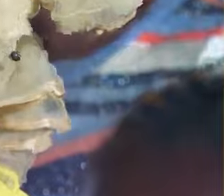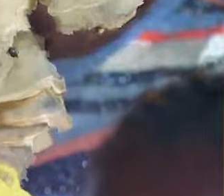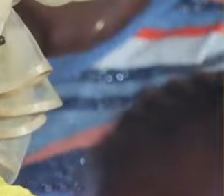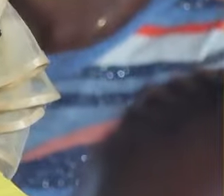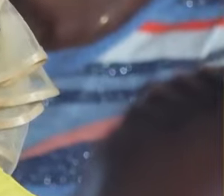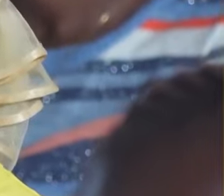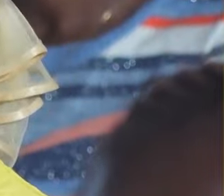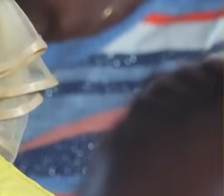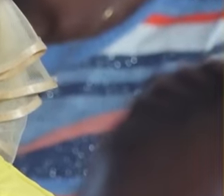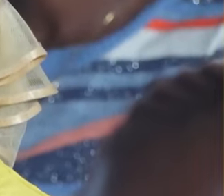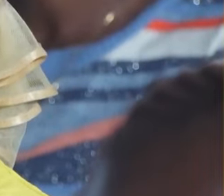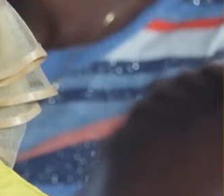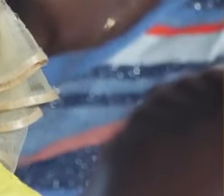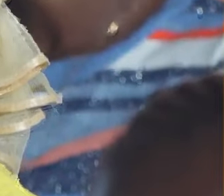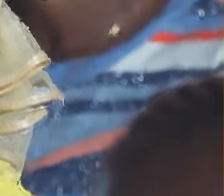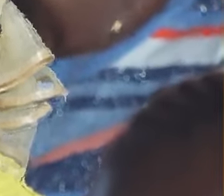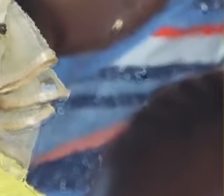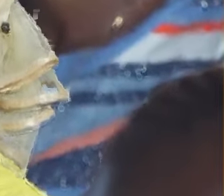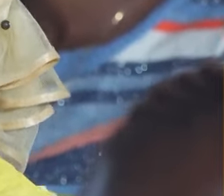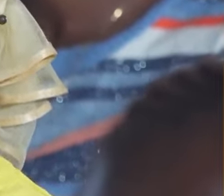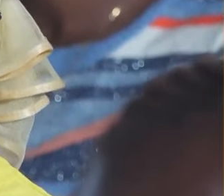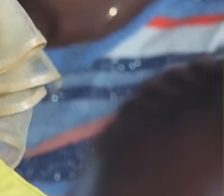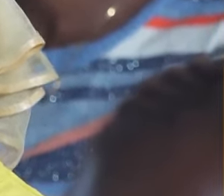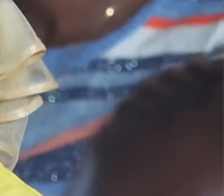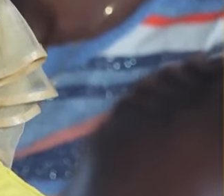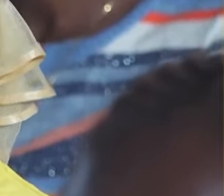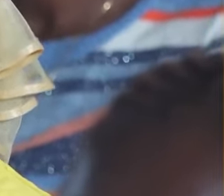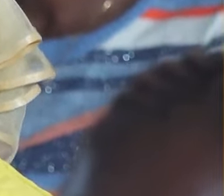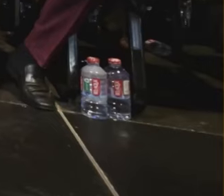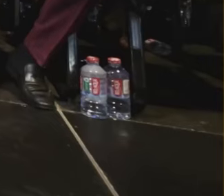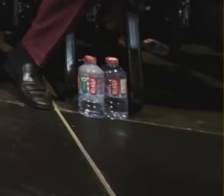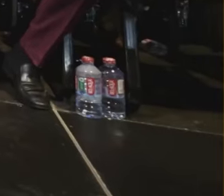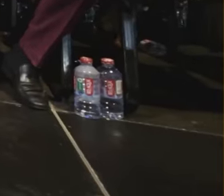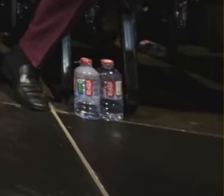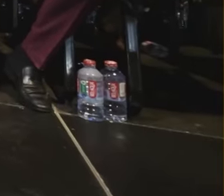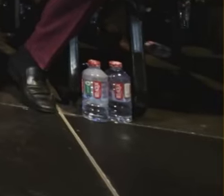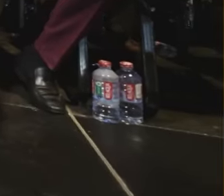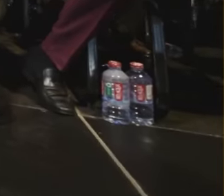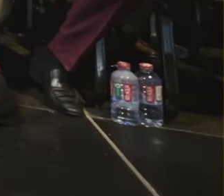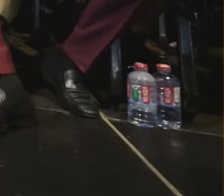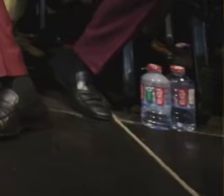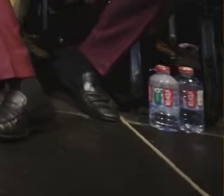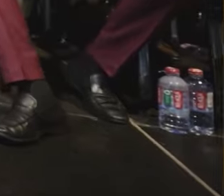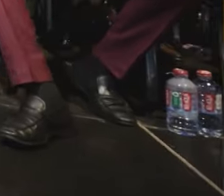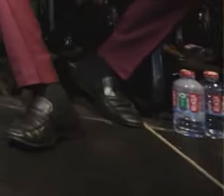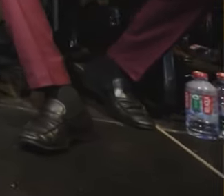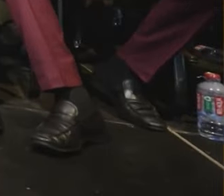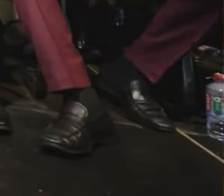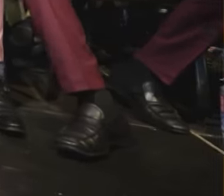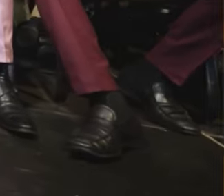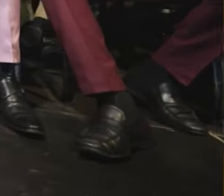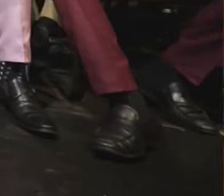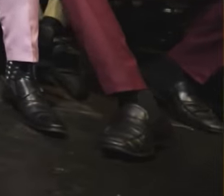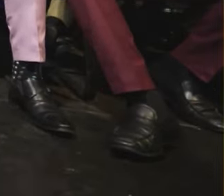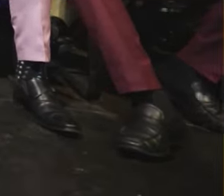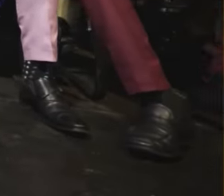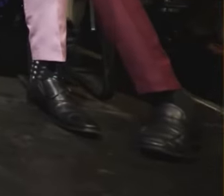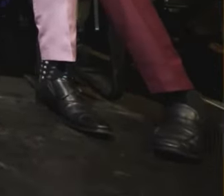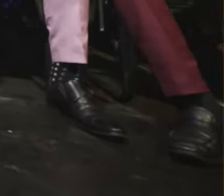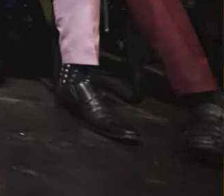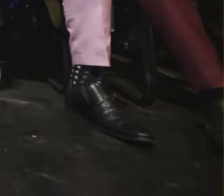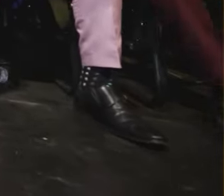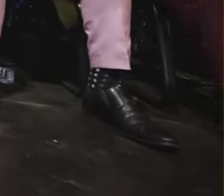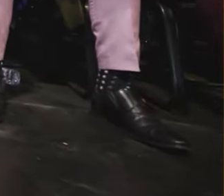verse 11 and 12 for now. So if you read 1 John chapter 5 verses 11 and 12, Bible says, the Bible says,